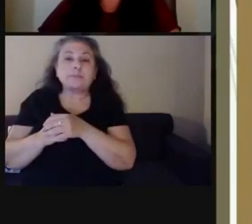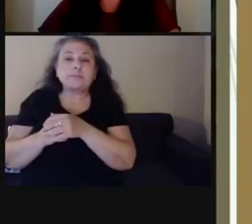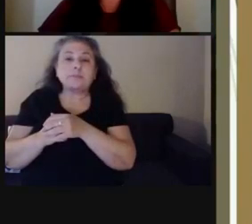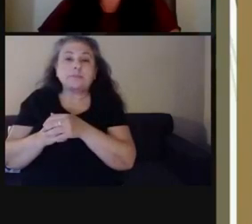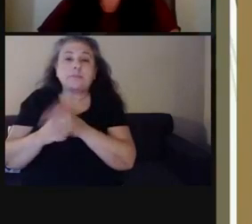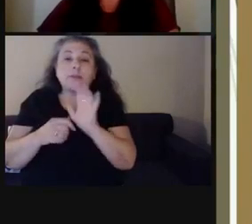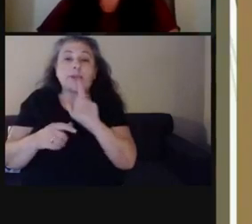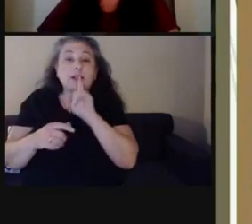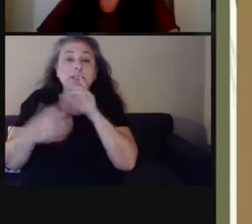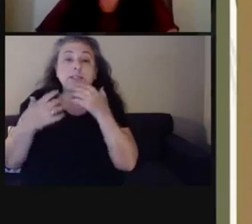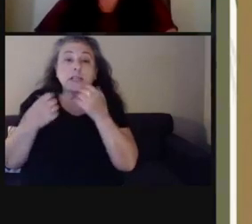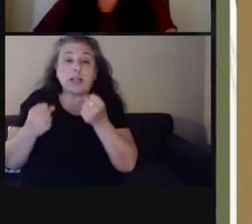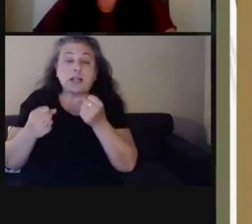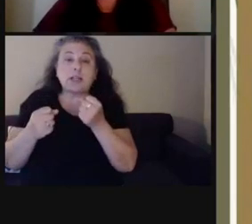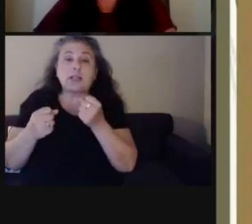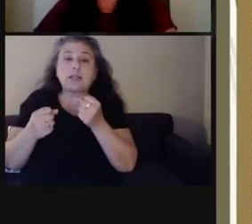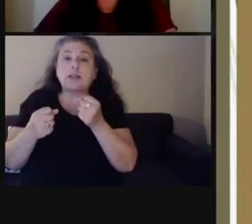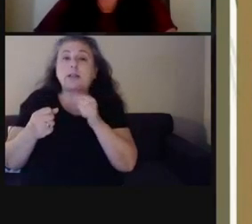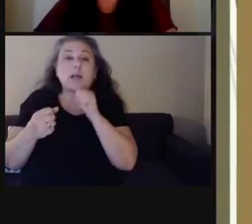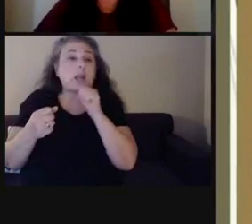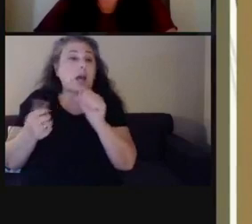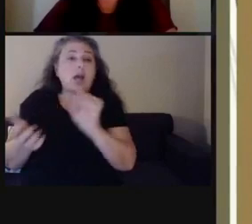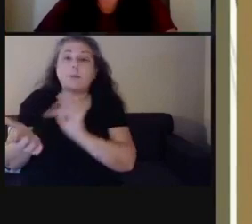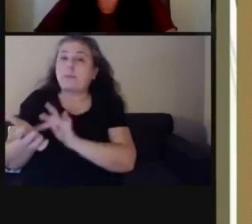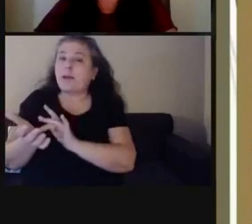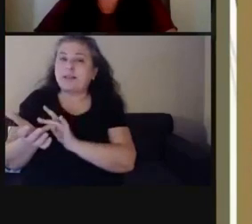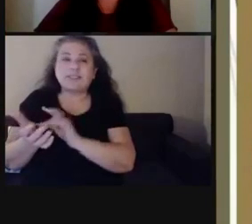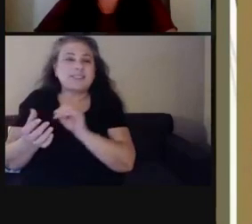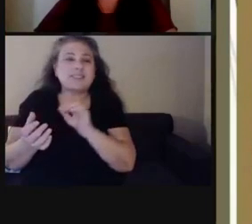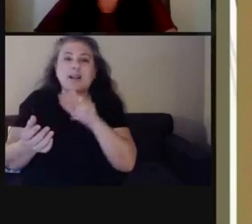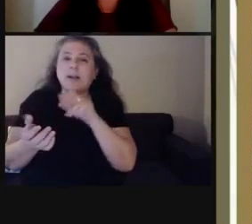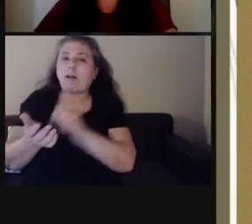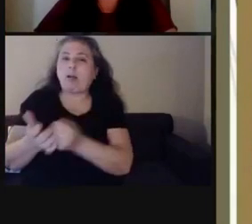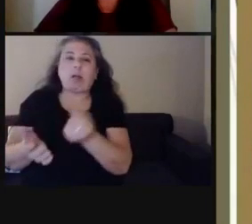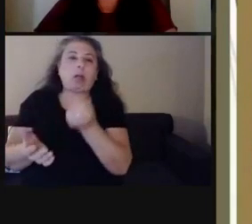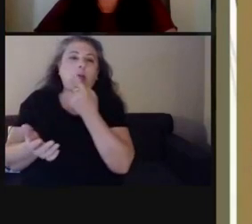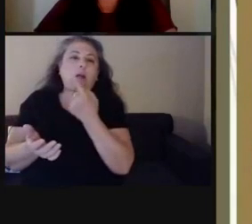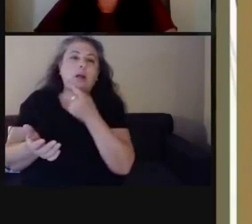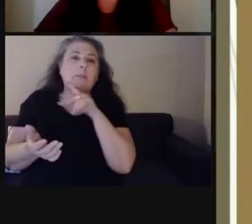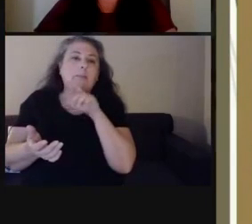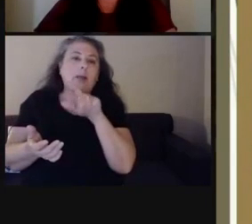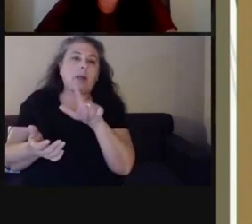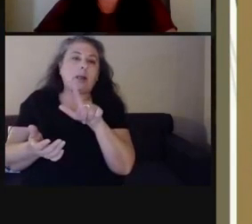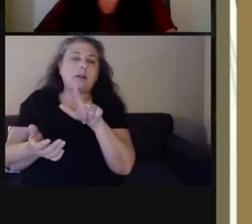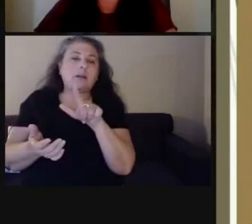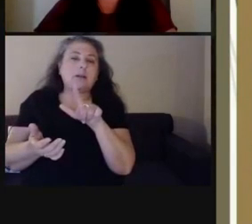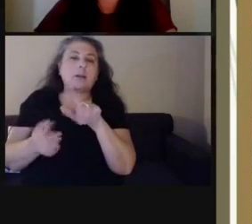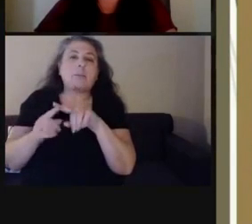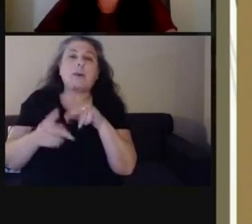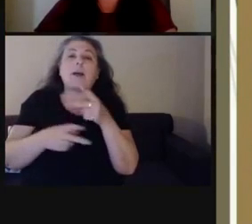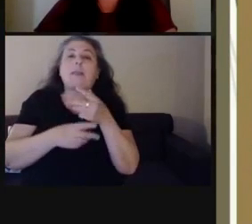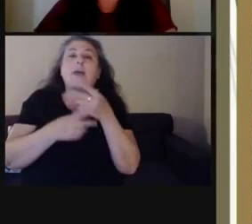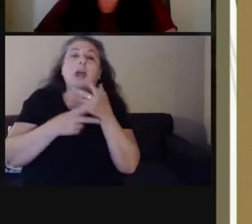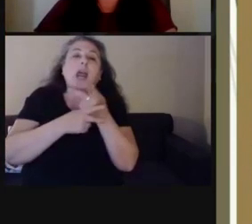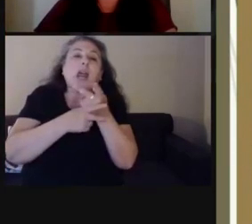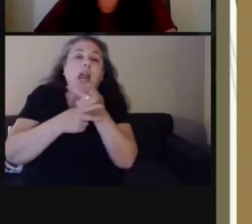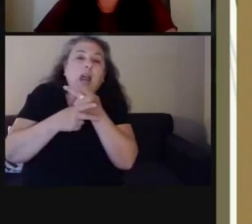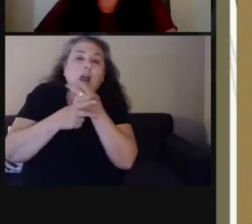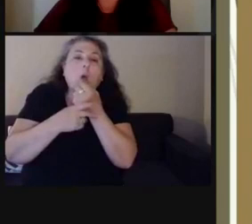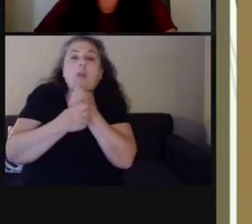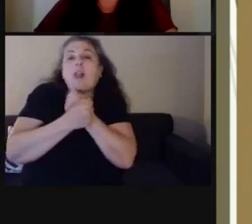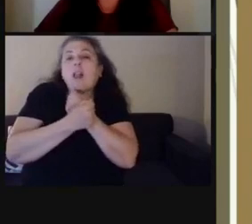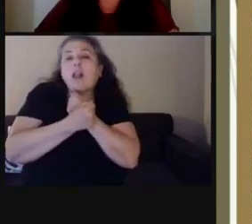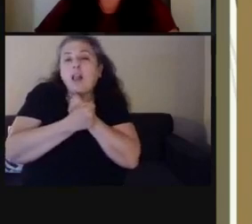That's healing. It's not a medicine, it's not a pill that you took, but it's the care and the love and